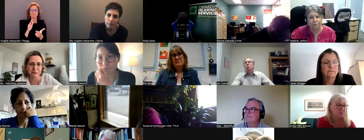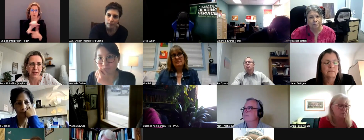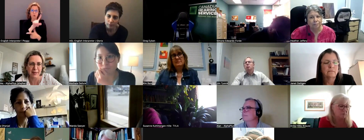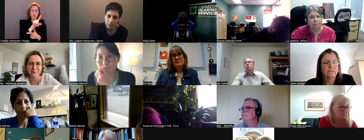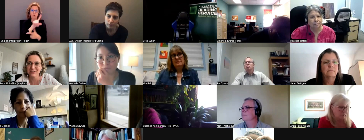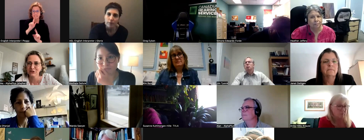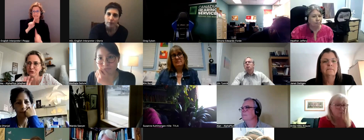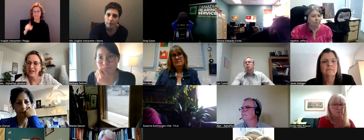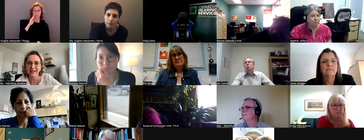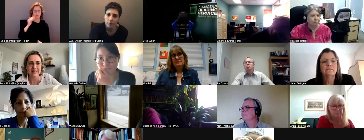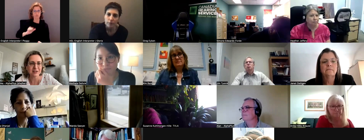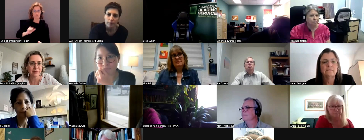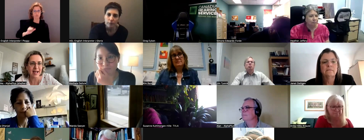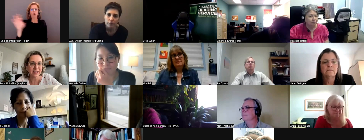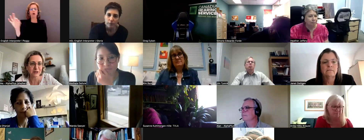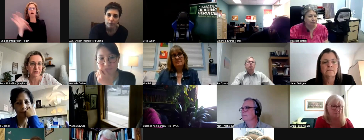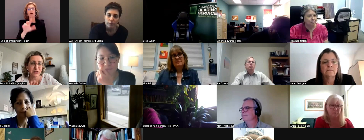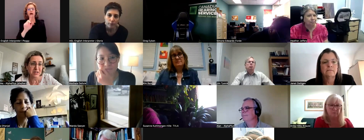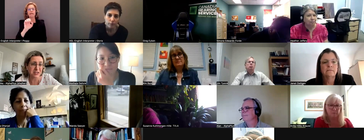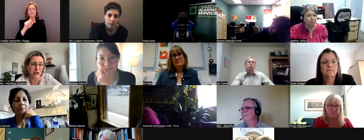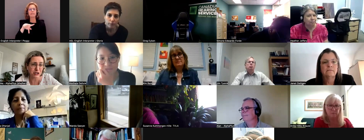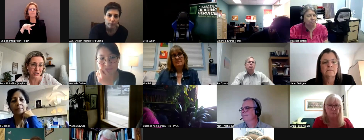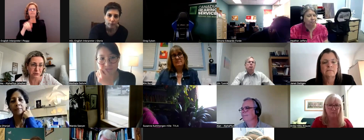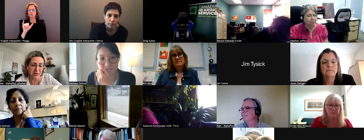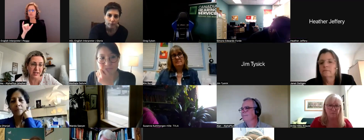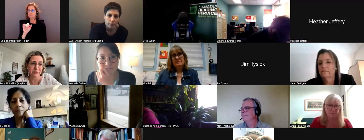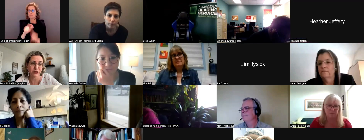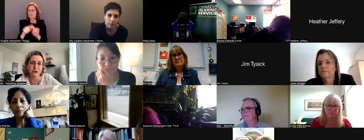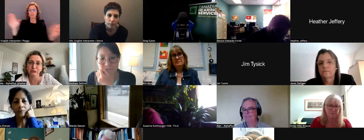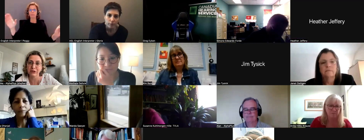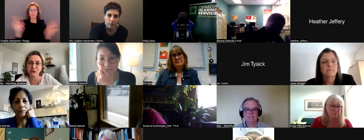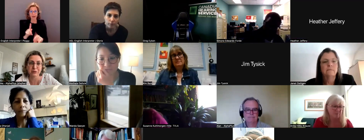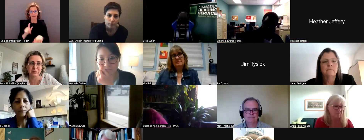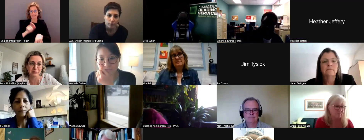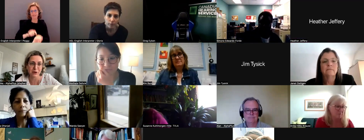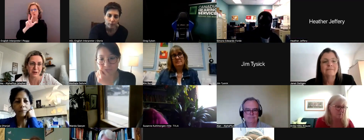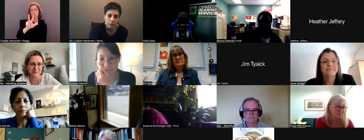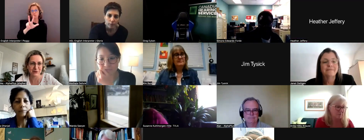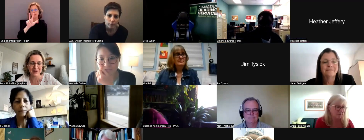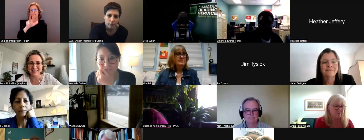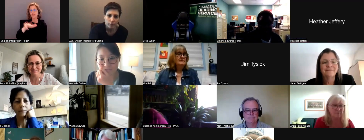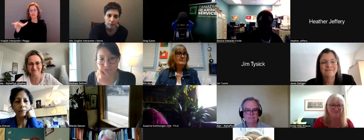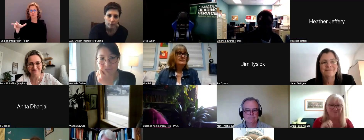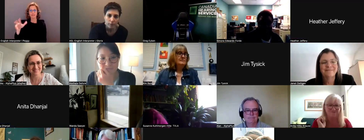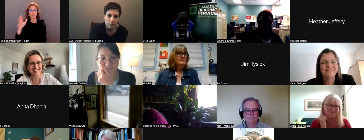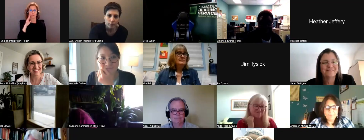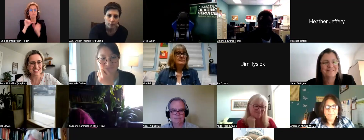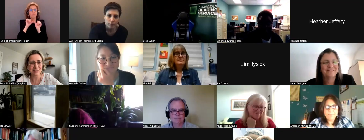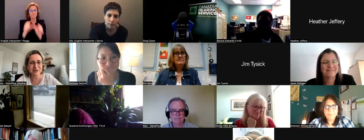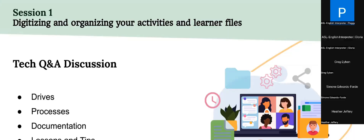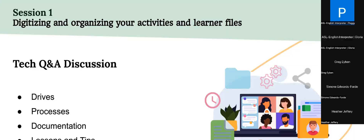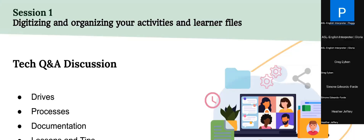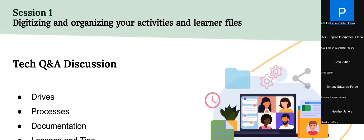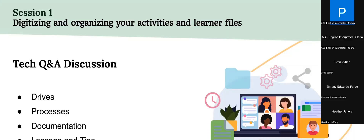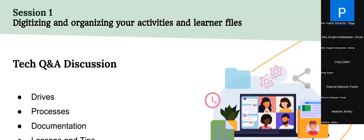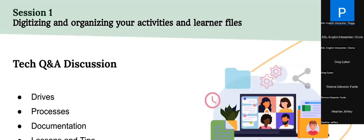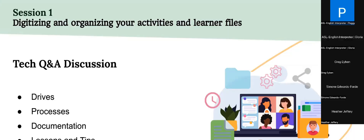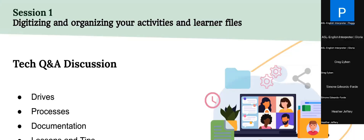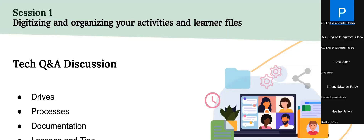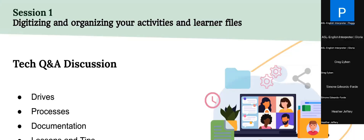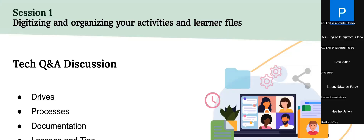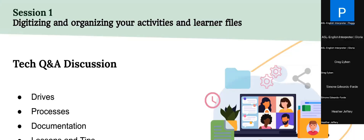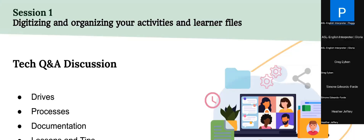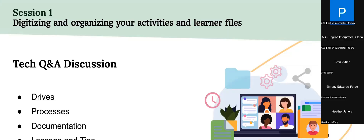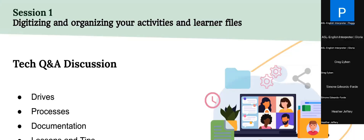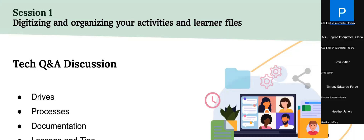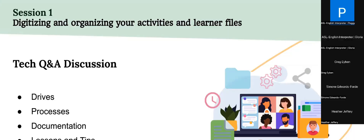earlier. Okay, so let's come back at around 3:33 and we're going to resume a bit more. All right, thank you. Okay, so